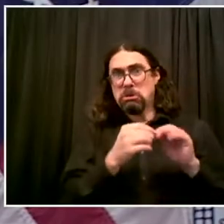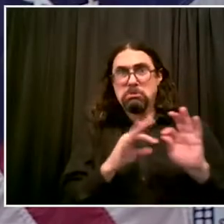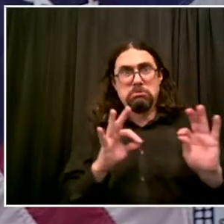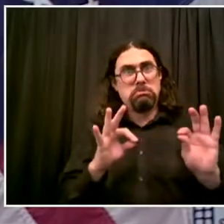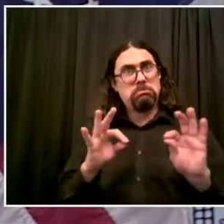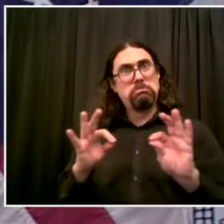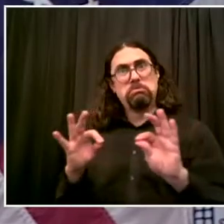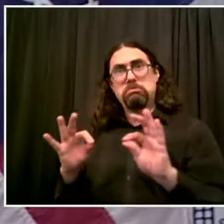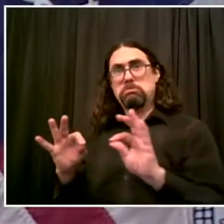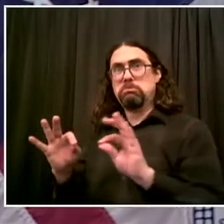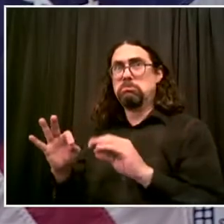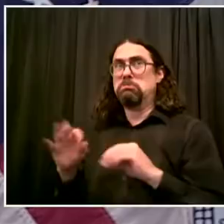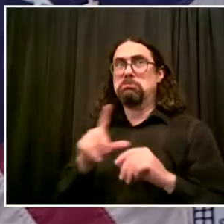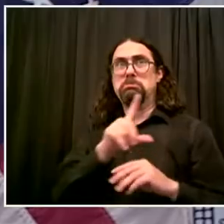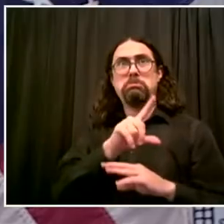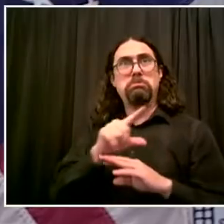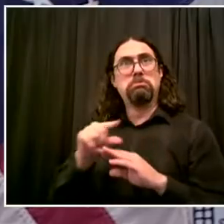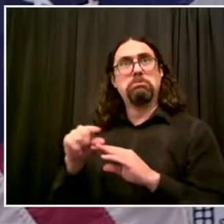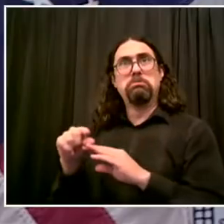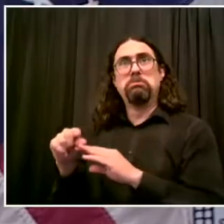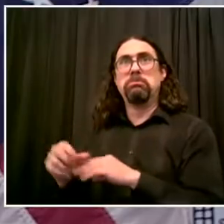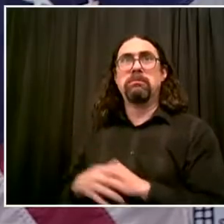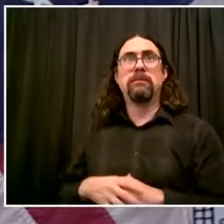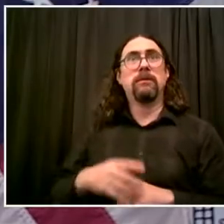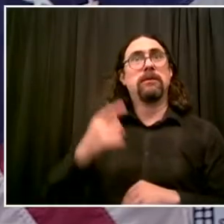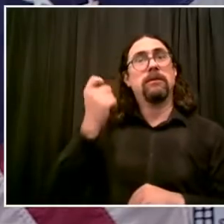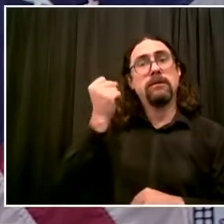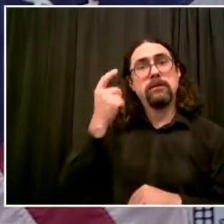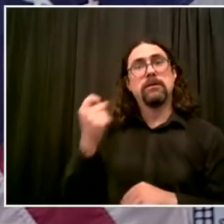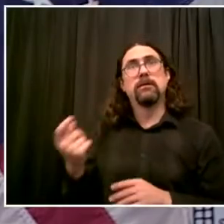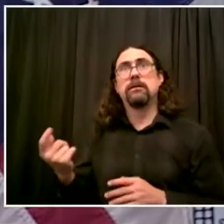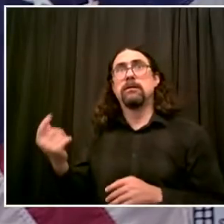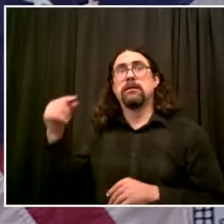bigger. The potential of phase two, it's going to start slow, but